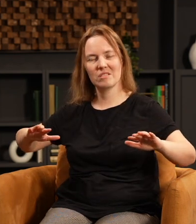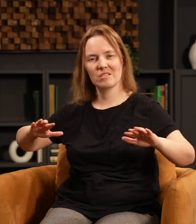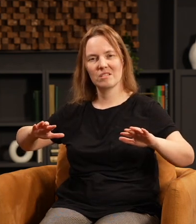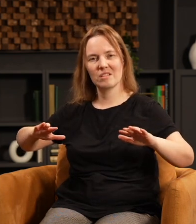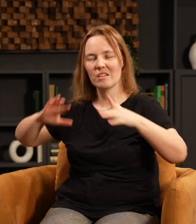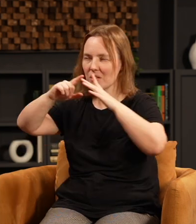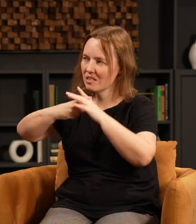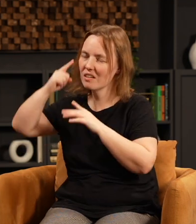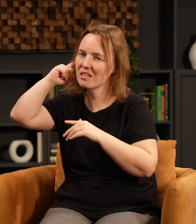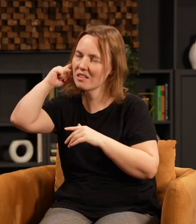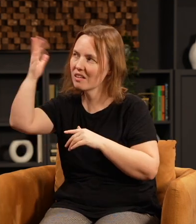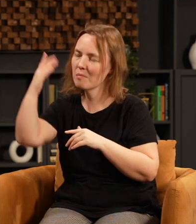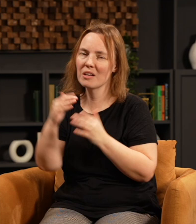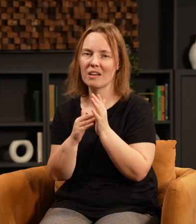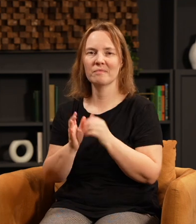again.